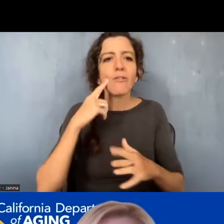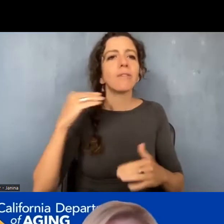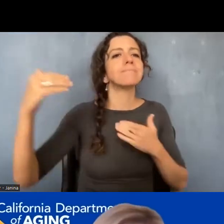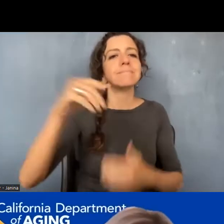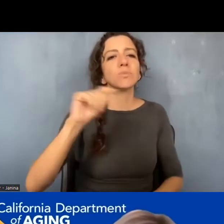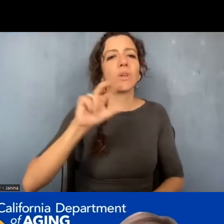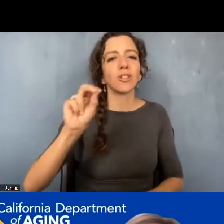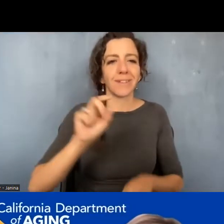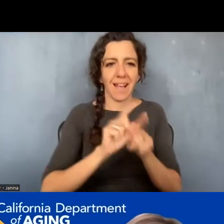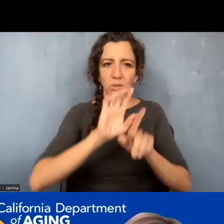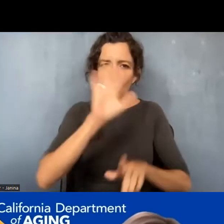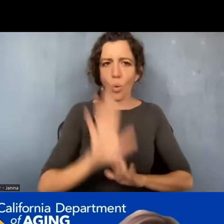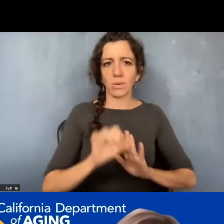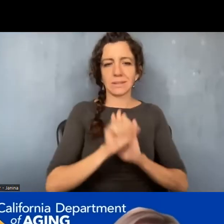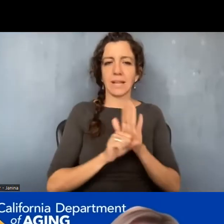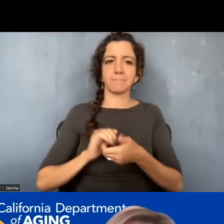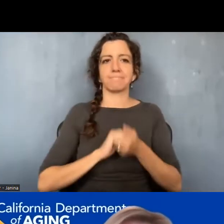slide, please.